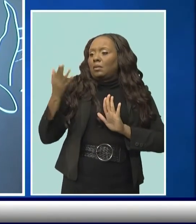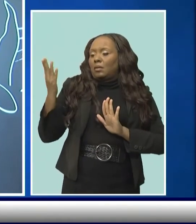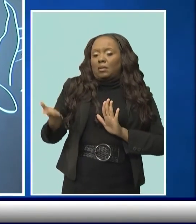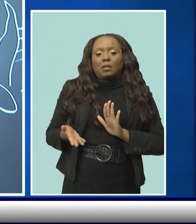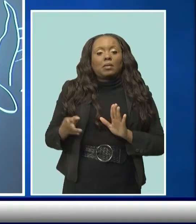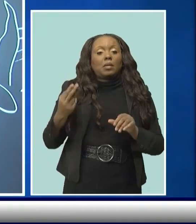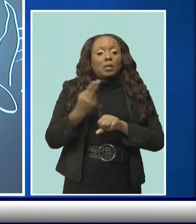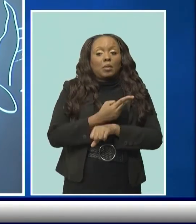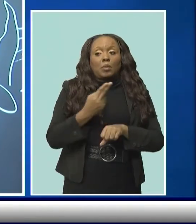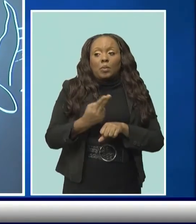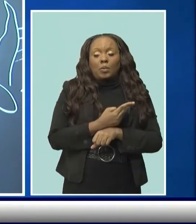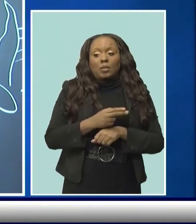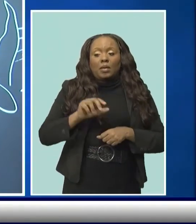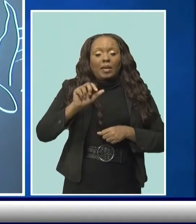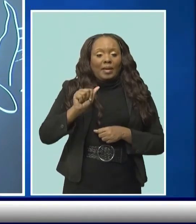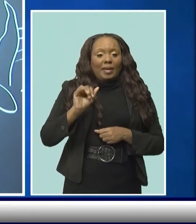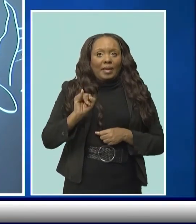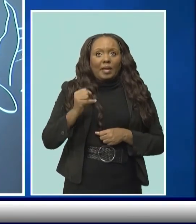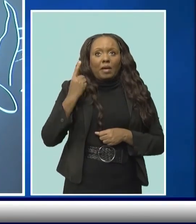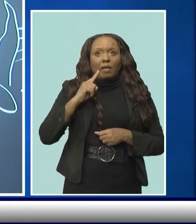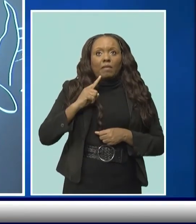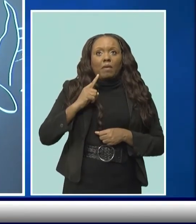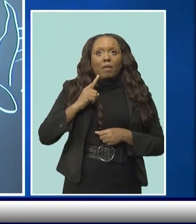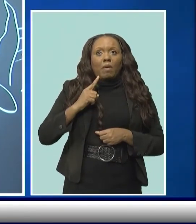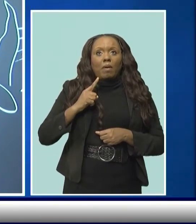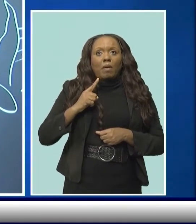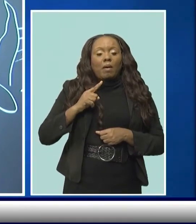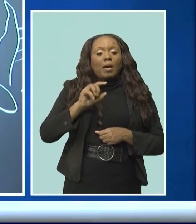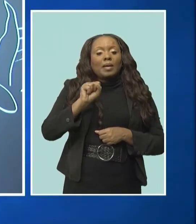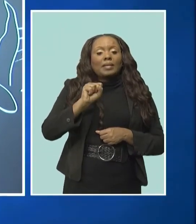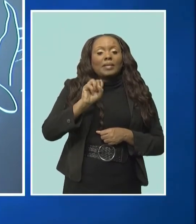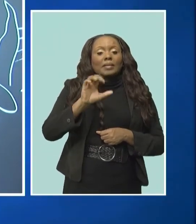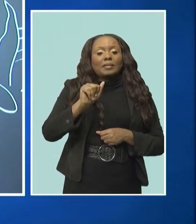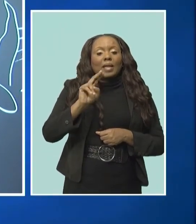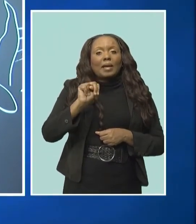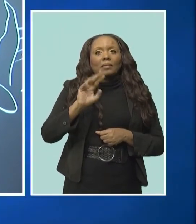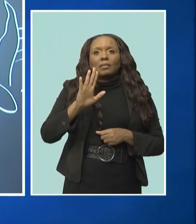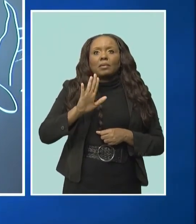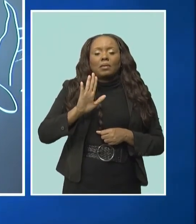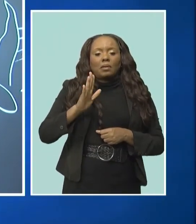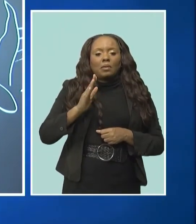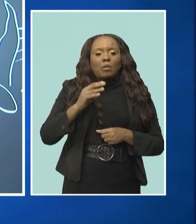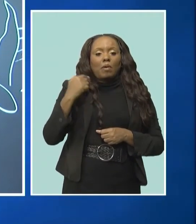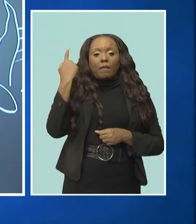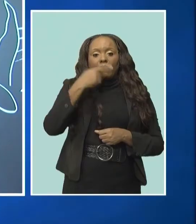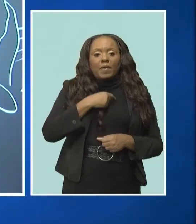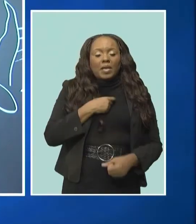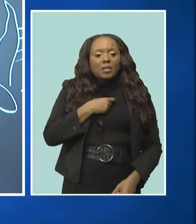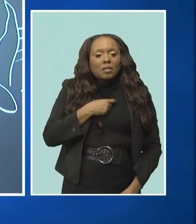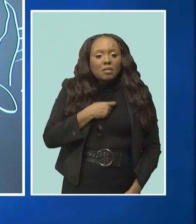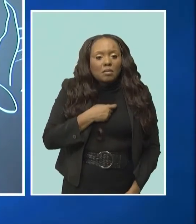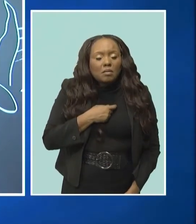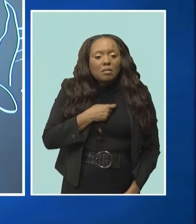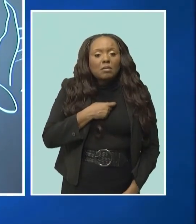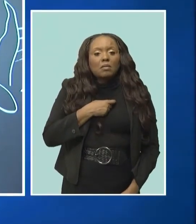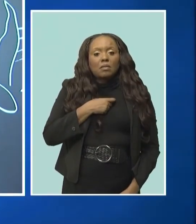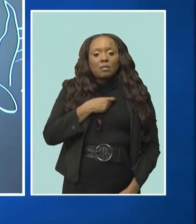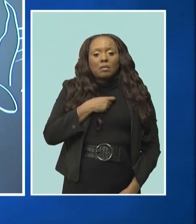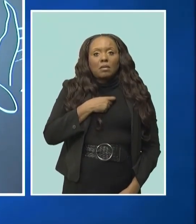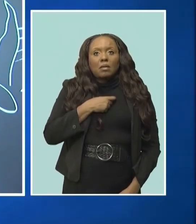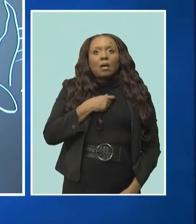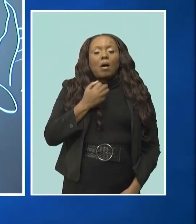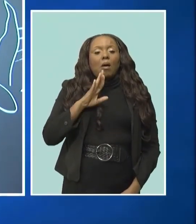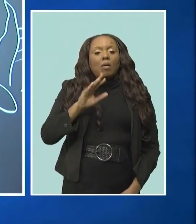artificial intelligence to scan your face or your fingerprint. So this device is put at the employee entrance and